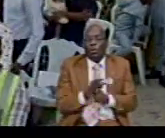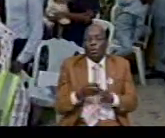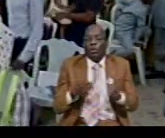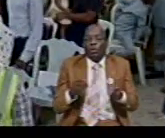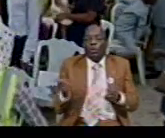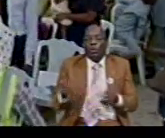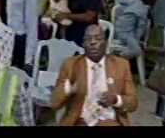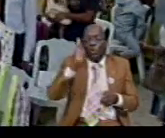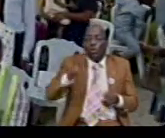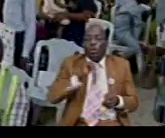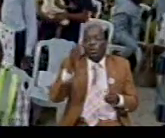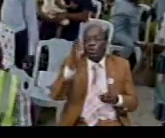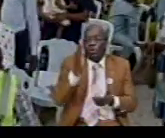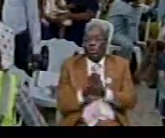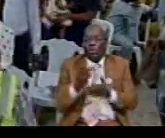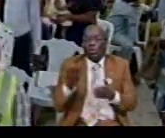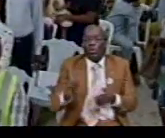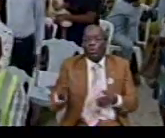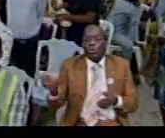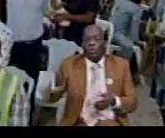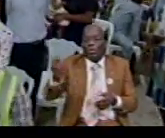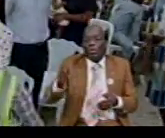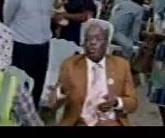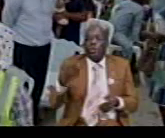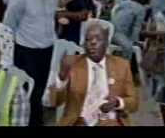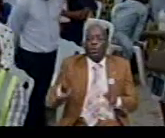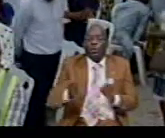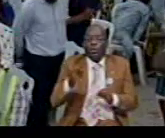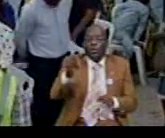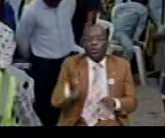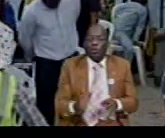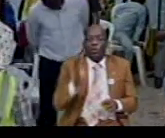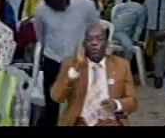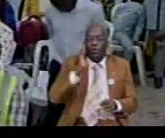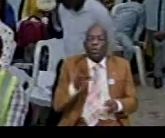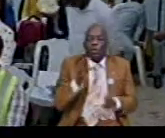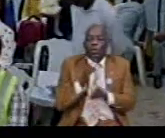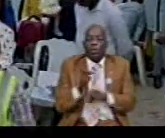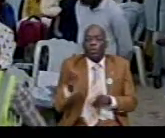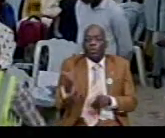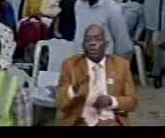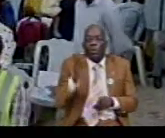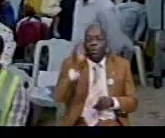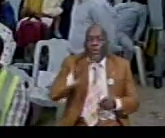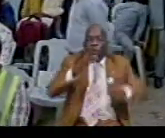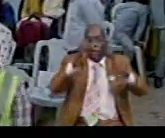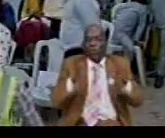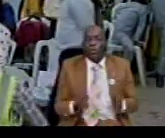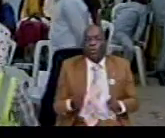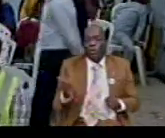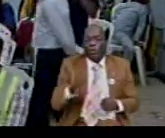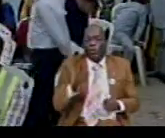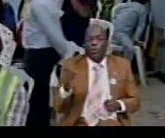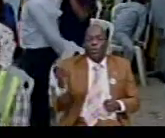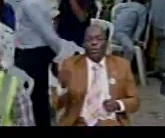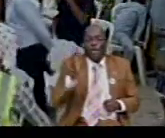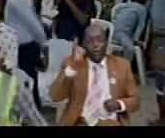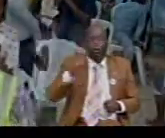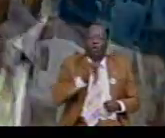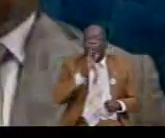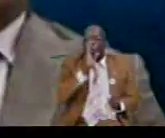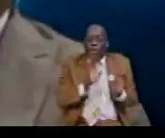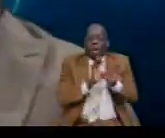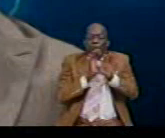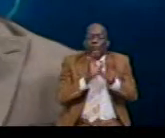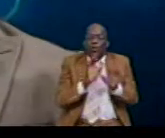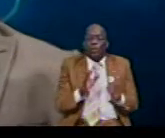Lord will guide them. He will strengthen them. He will uphold them. They will not be dismayed. That God will uphold them